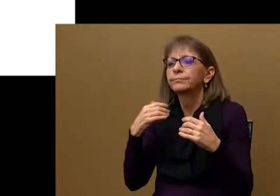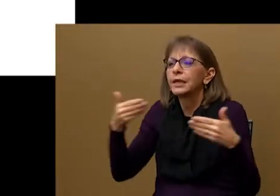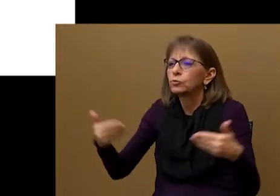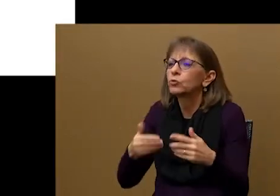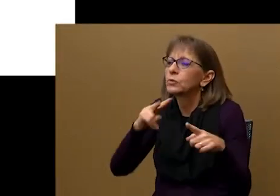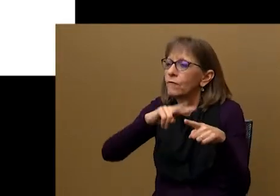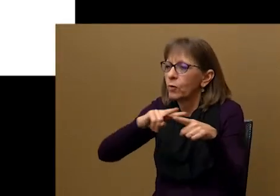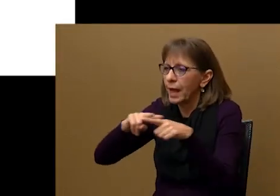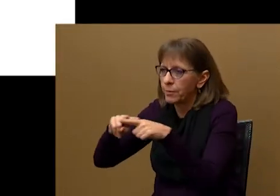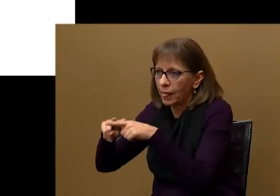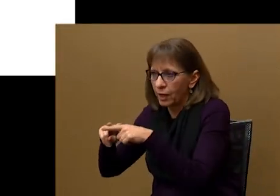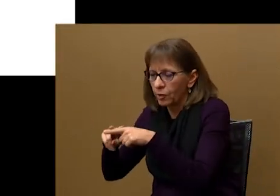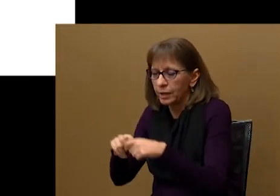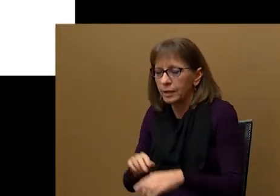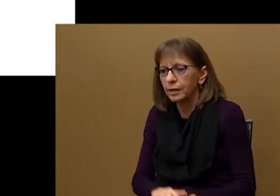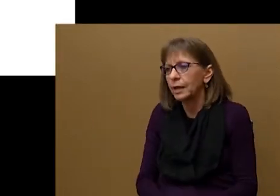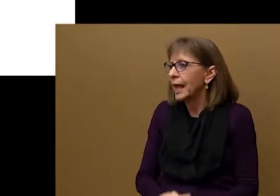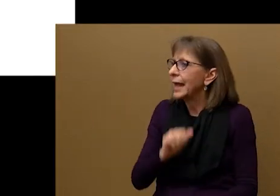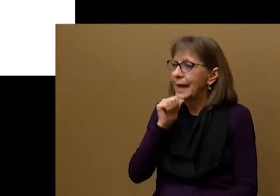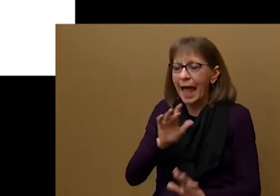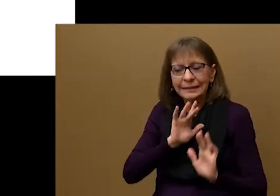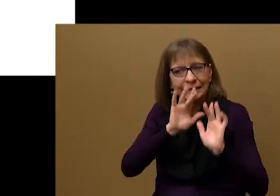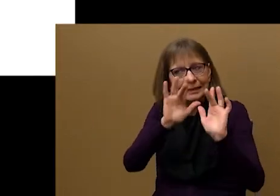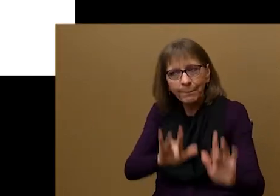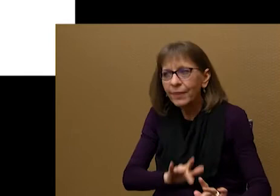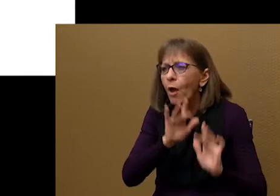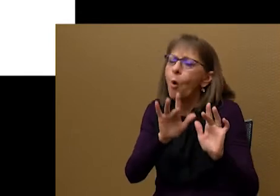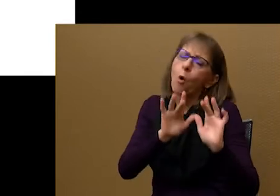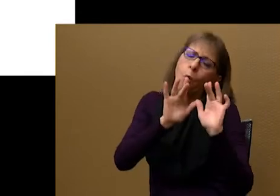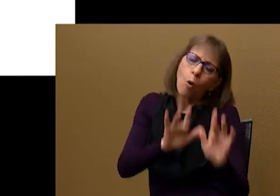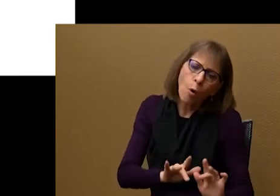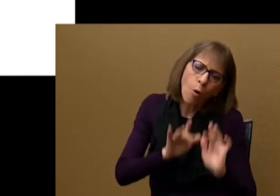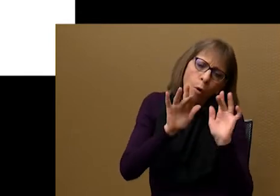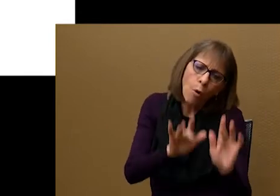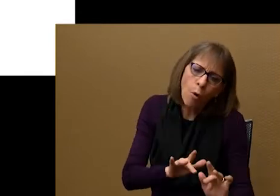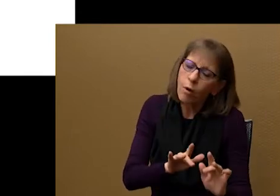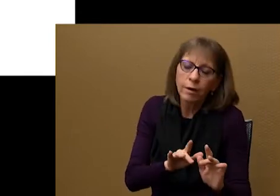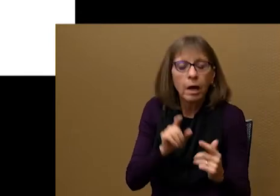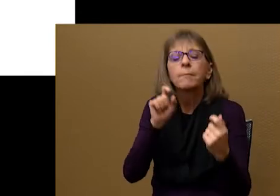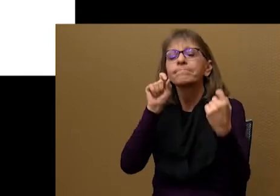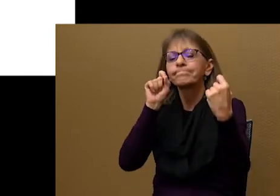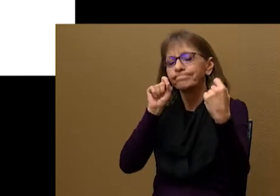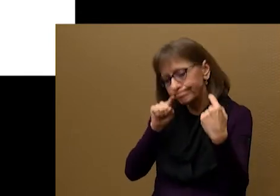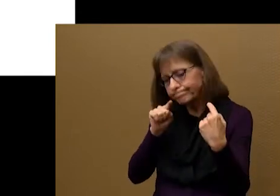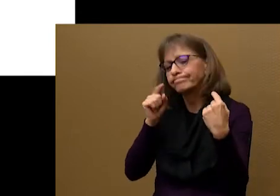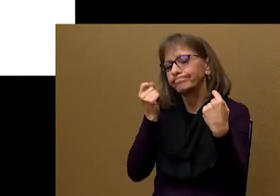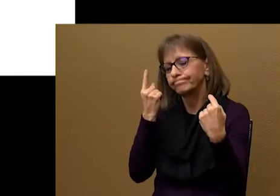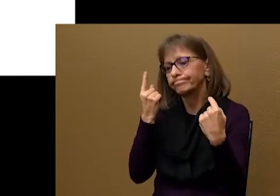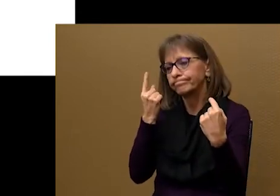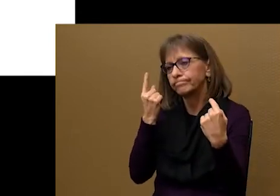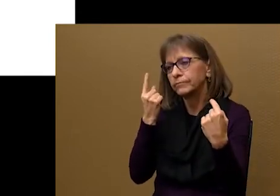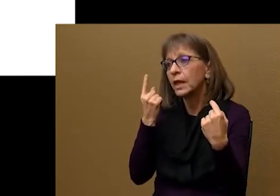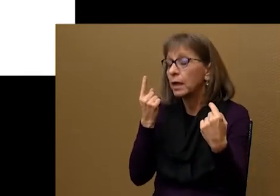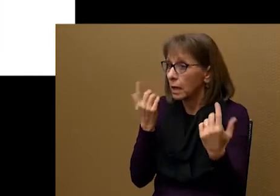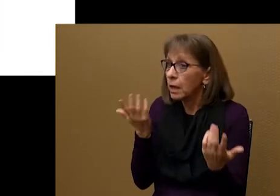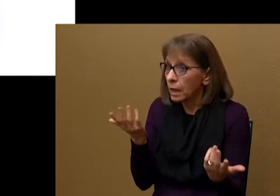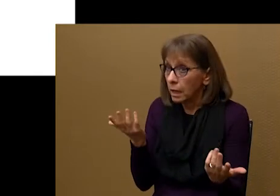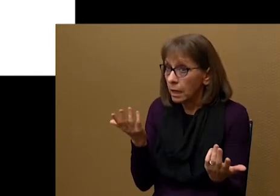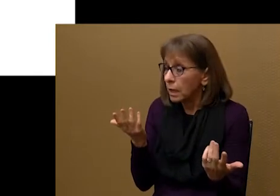Let's just talk about vocabulary. Again, not sympathy, but